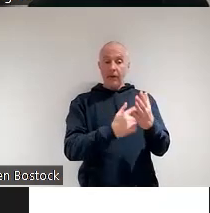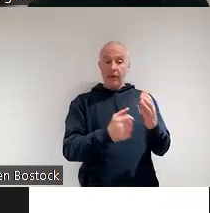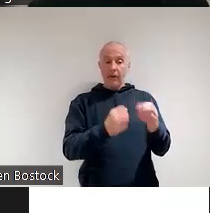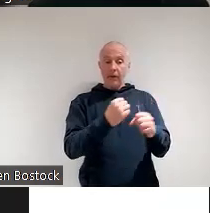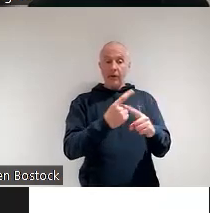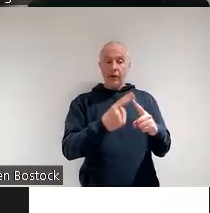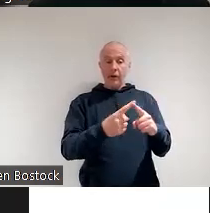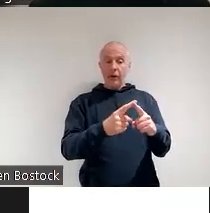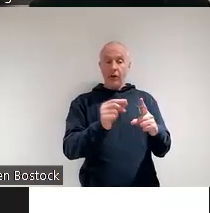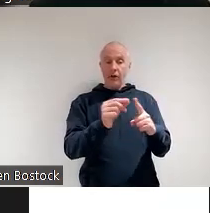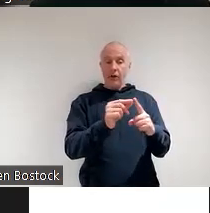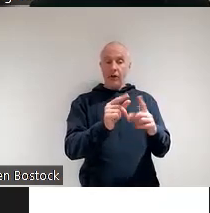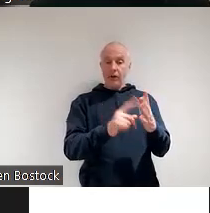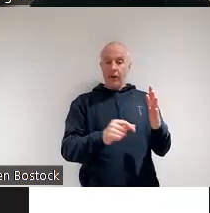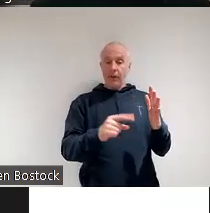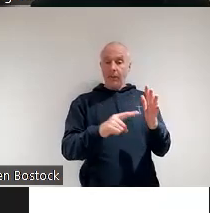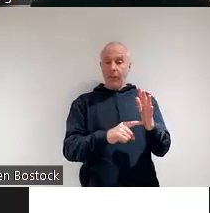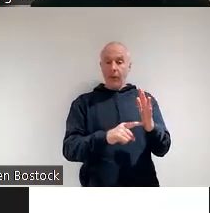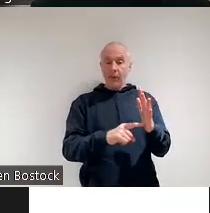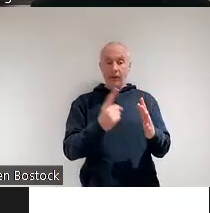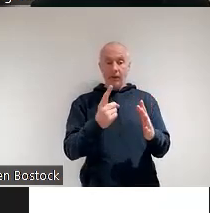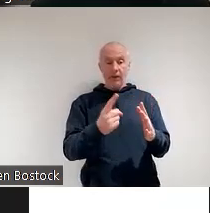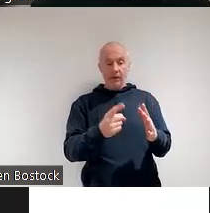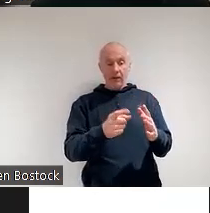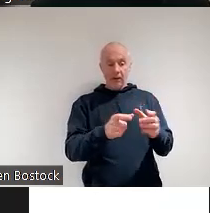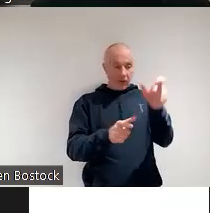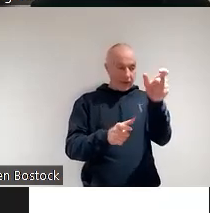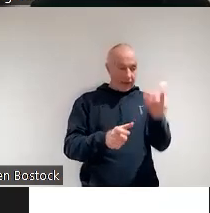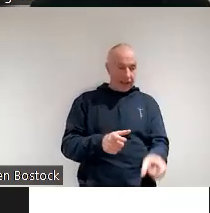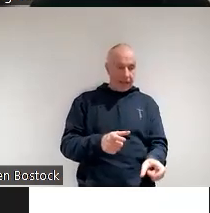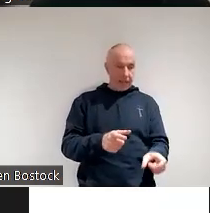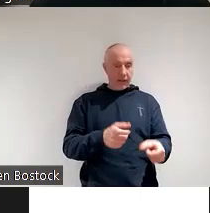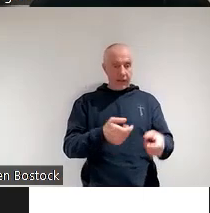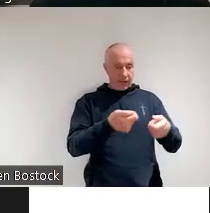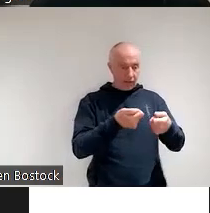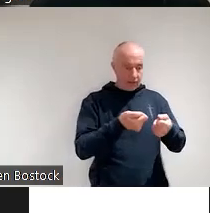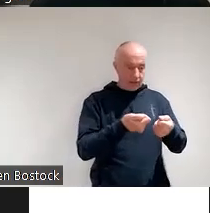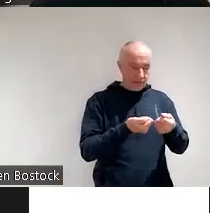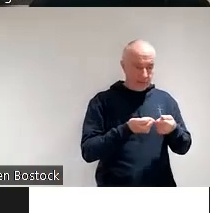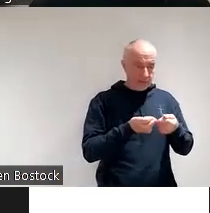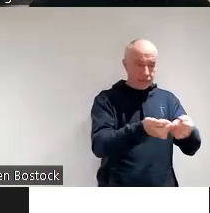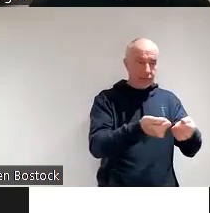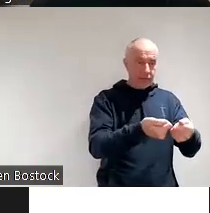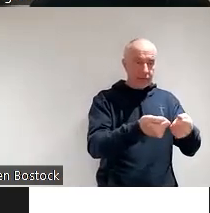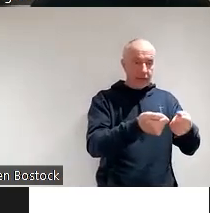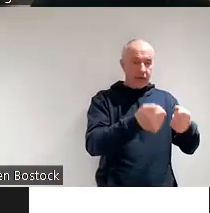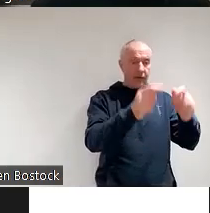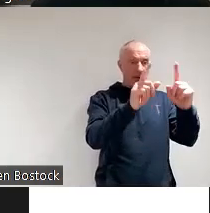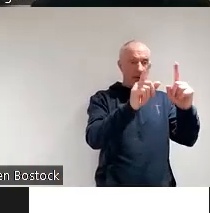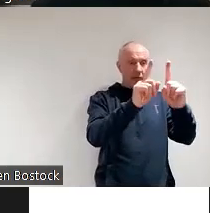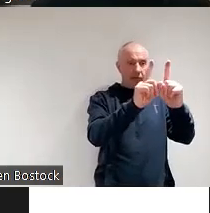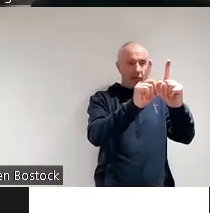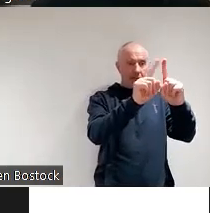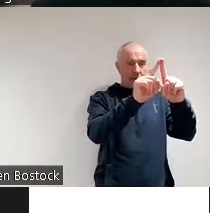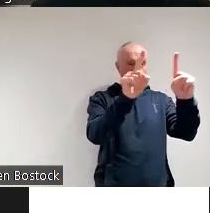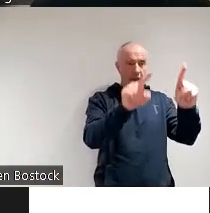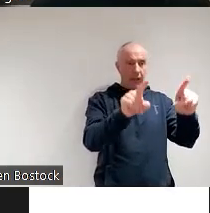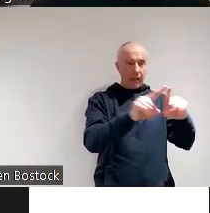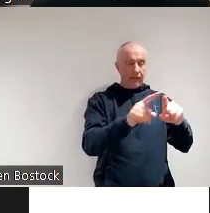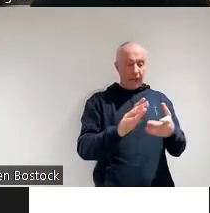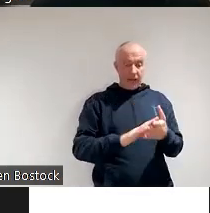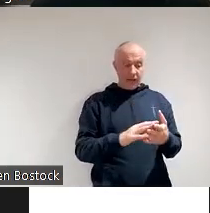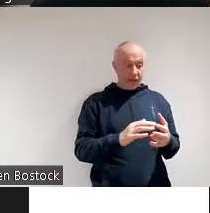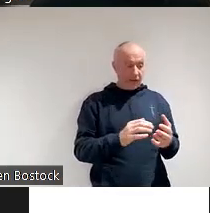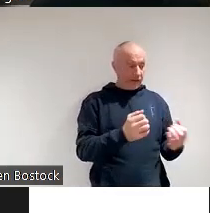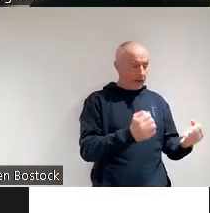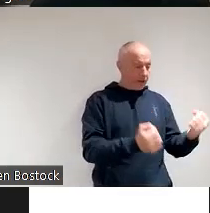slim. You can have dual sockets there as well. You have got a screen on it as well. So you can charge two cars simultaneously with